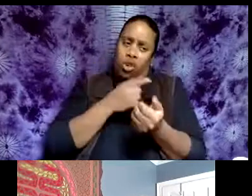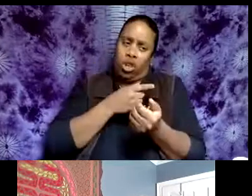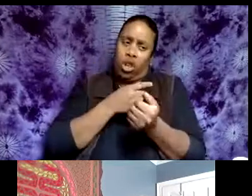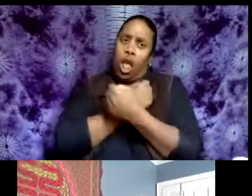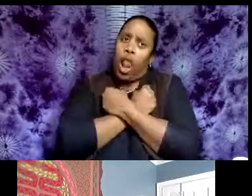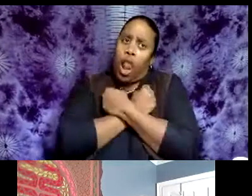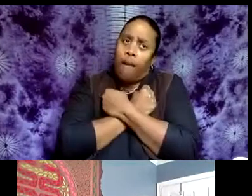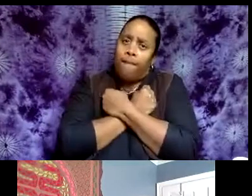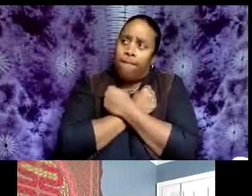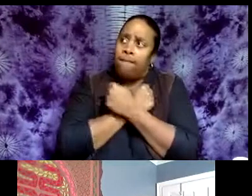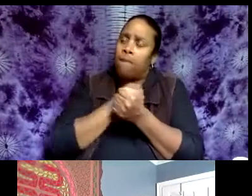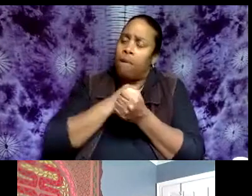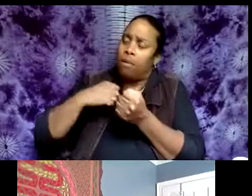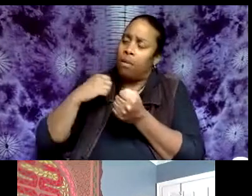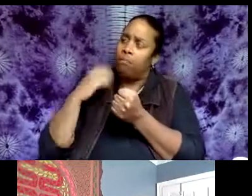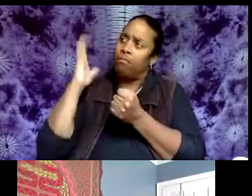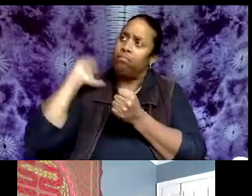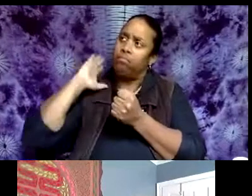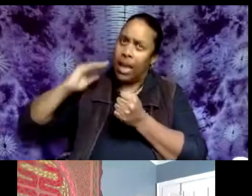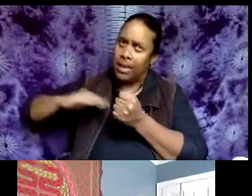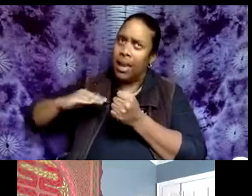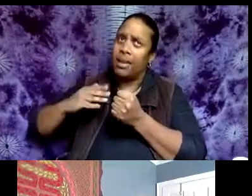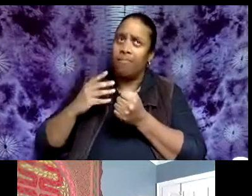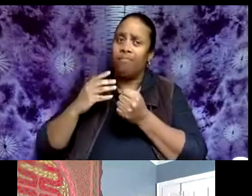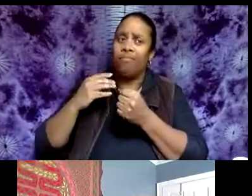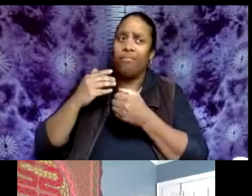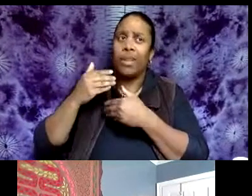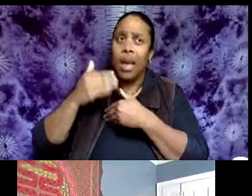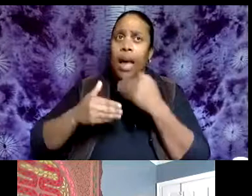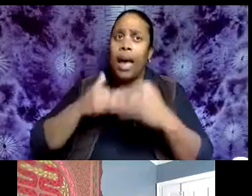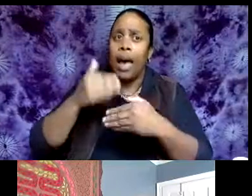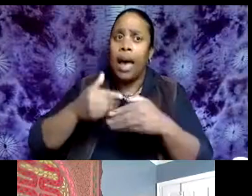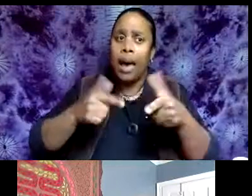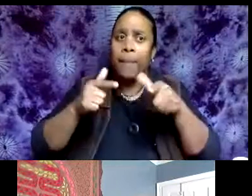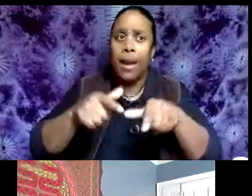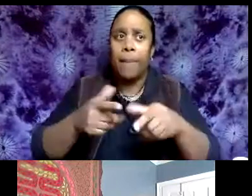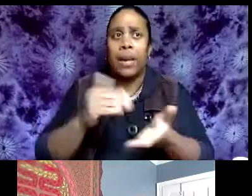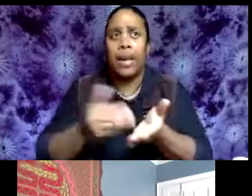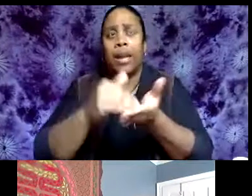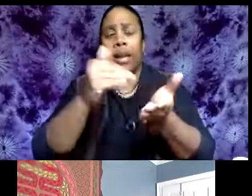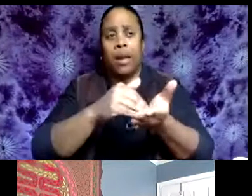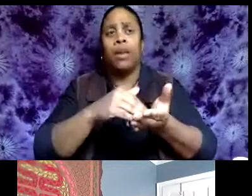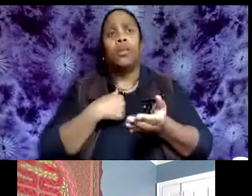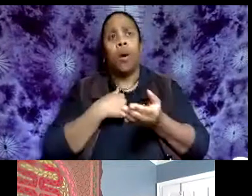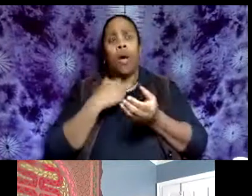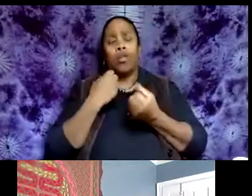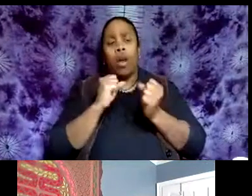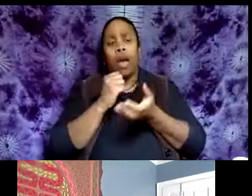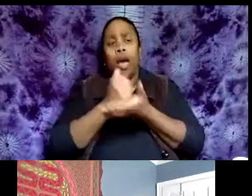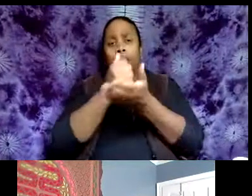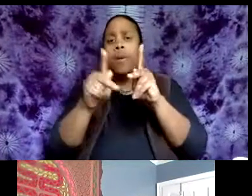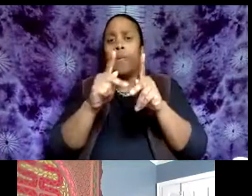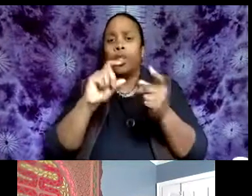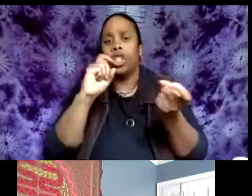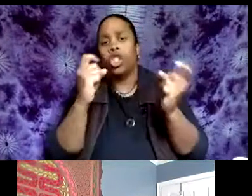we go looking for that over and over. So I help people realize what their patterns are and shift their patterns and make conscious choices. When I read your eyes, I'm